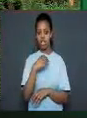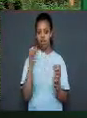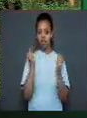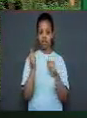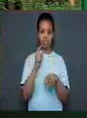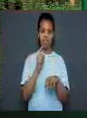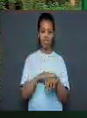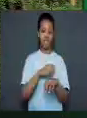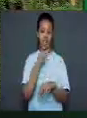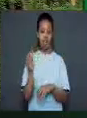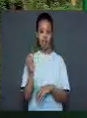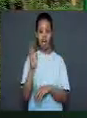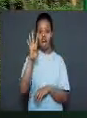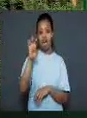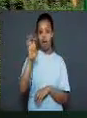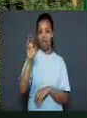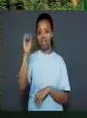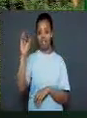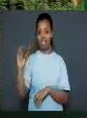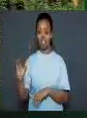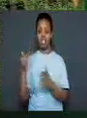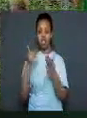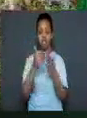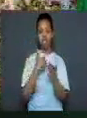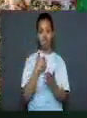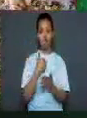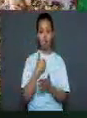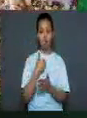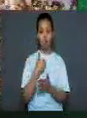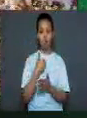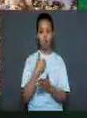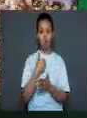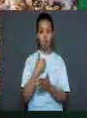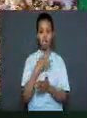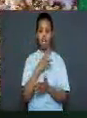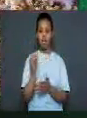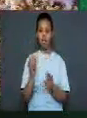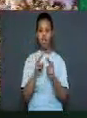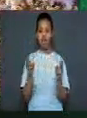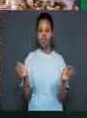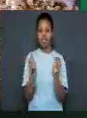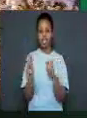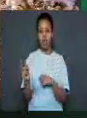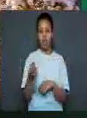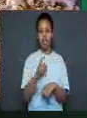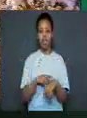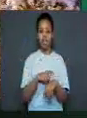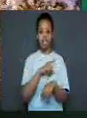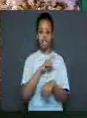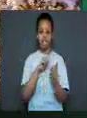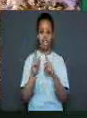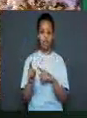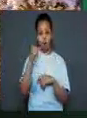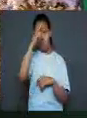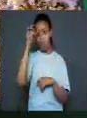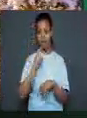highs of 40 degrees Celsius, to extremely cold weather in the winter,